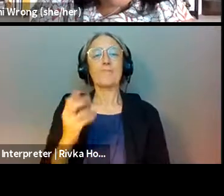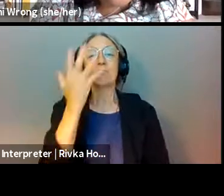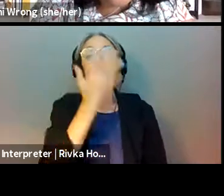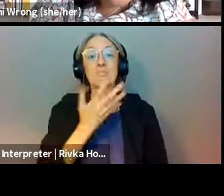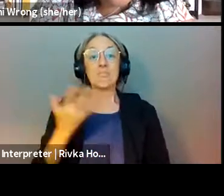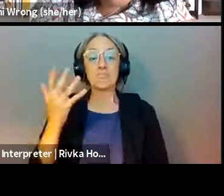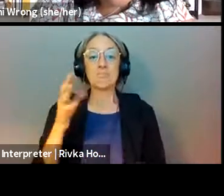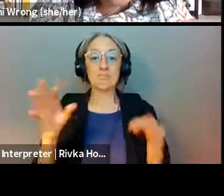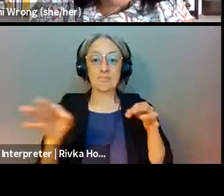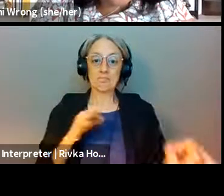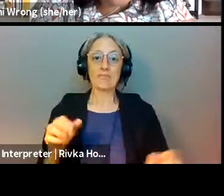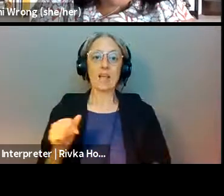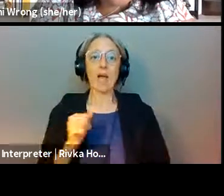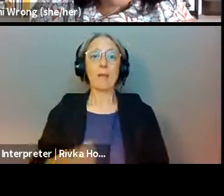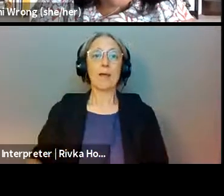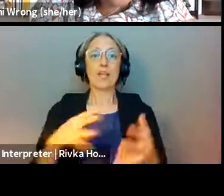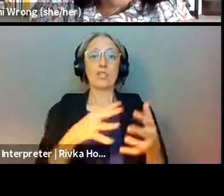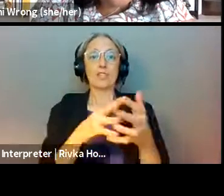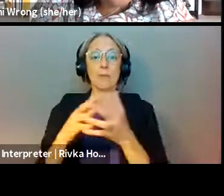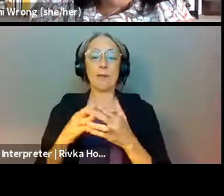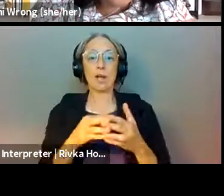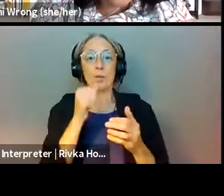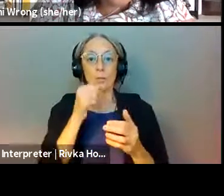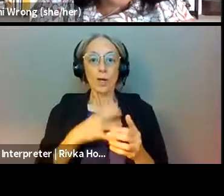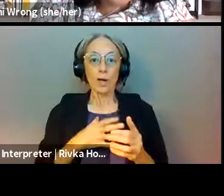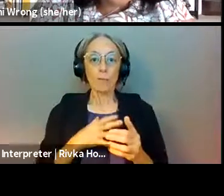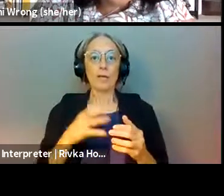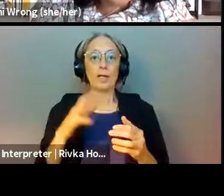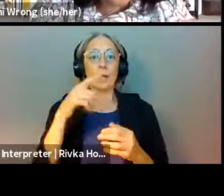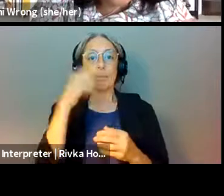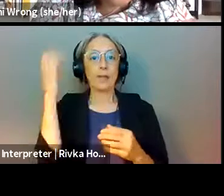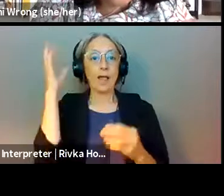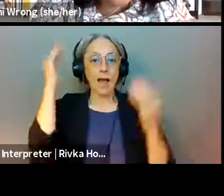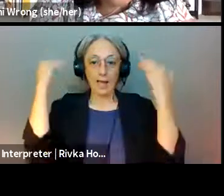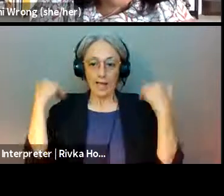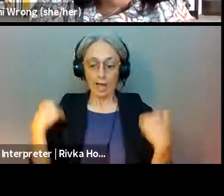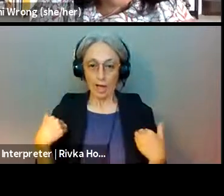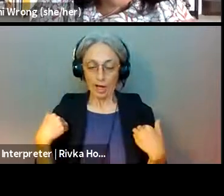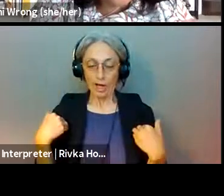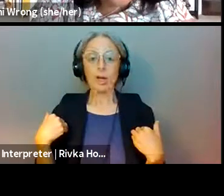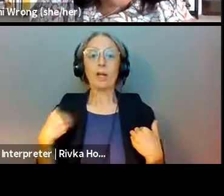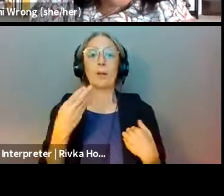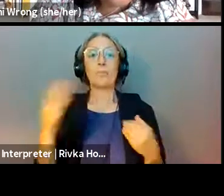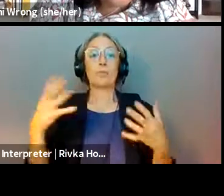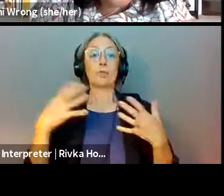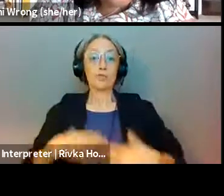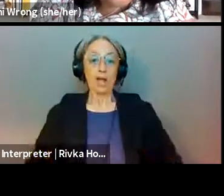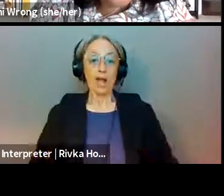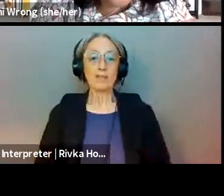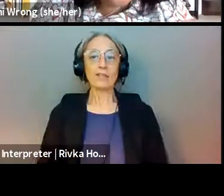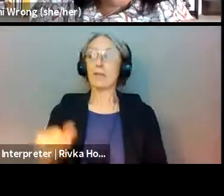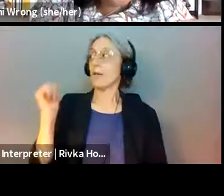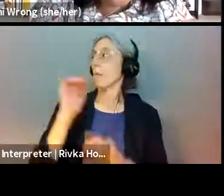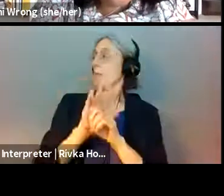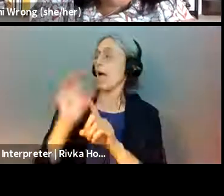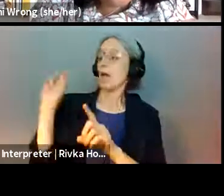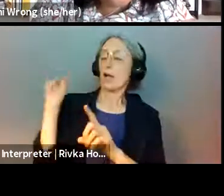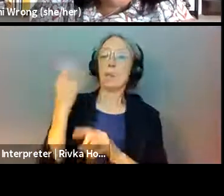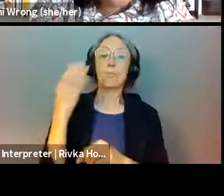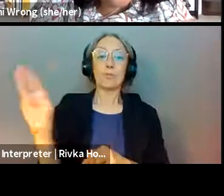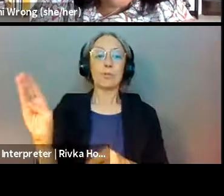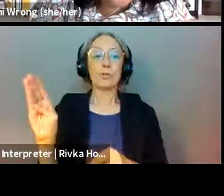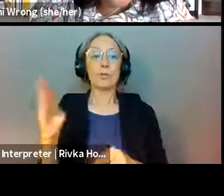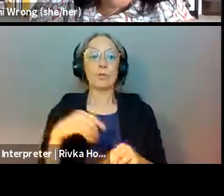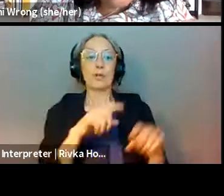an Asian American woman with shoulder-length black hair wearing a blue dress. I have a blue virtual background with the words